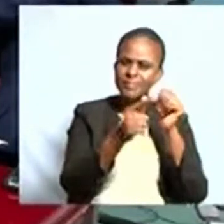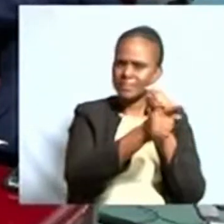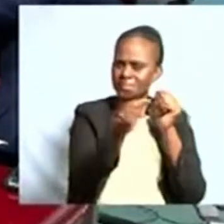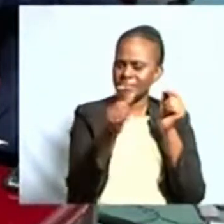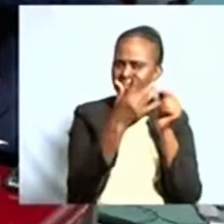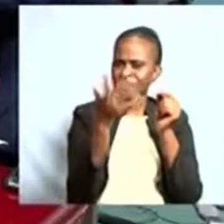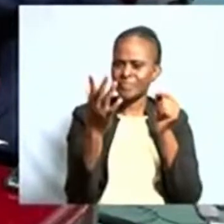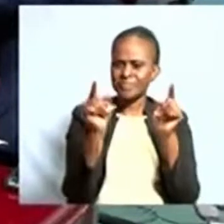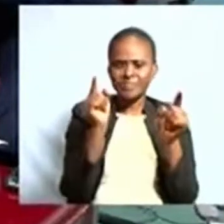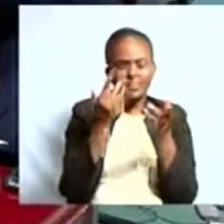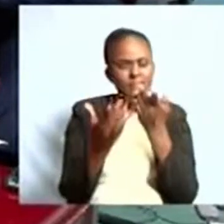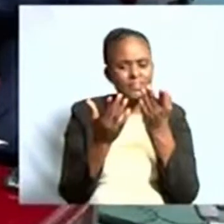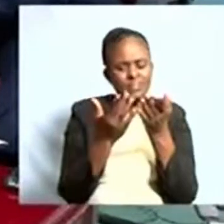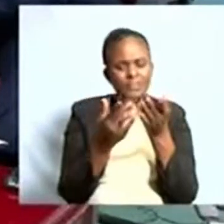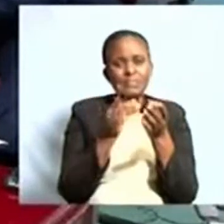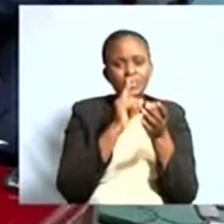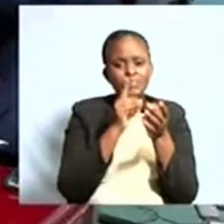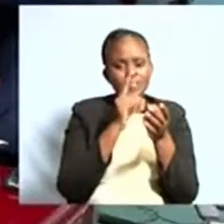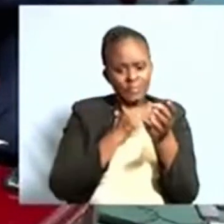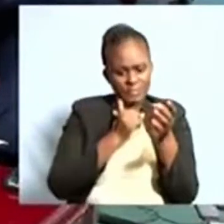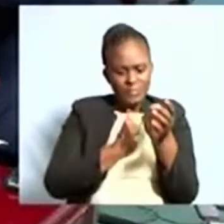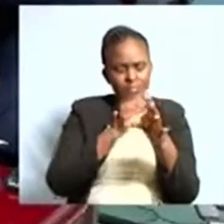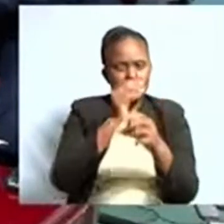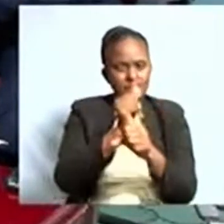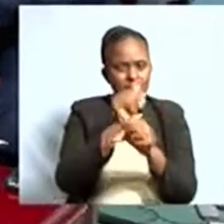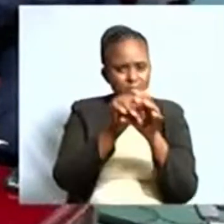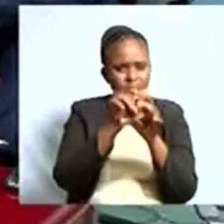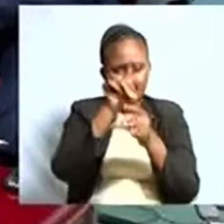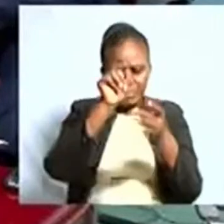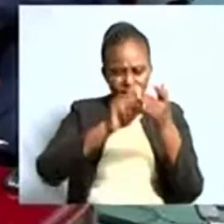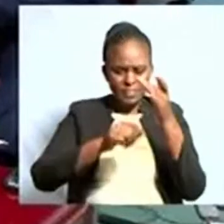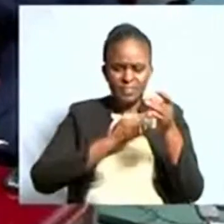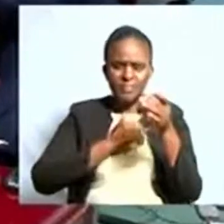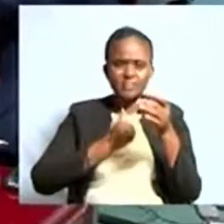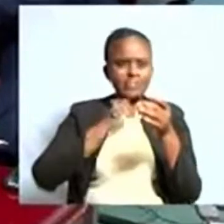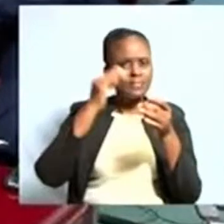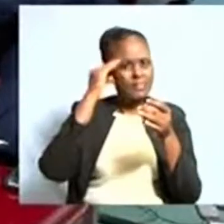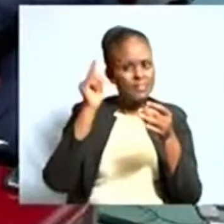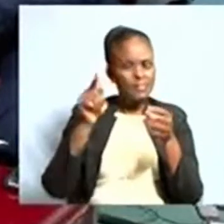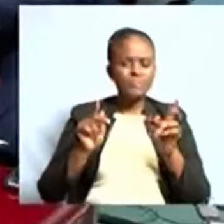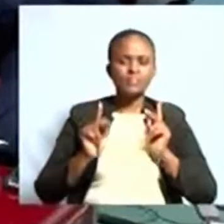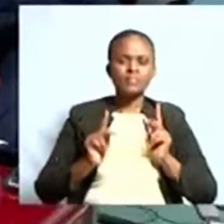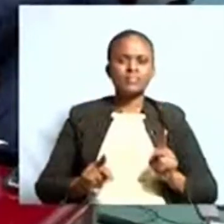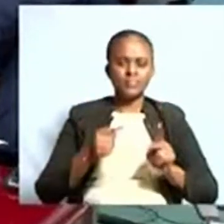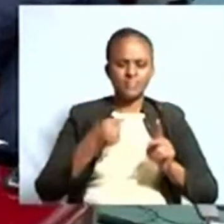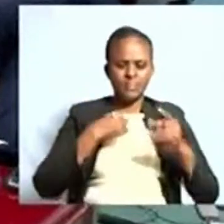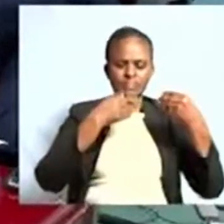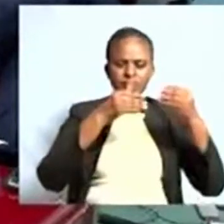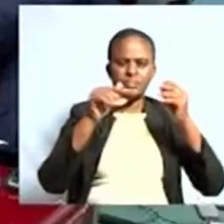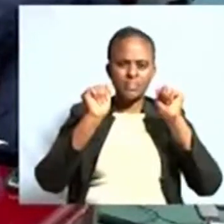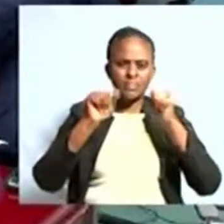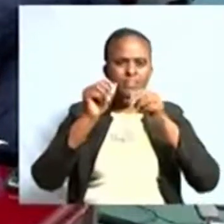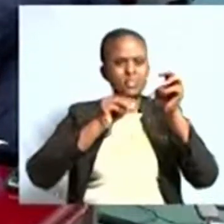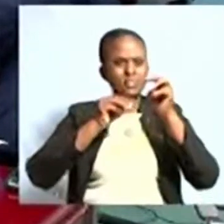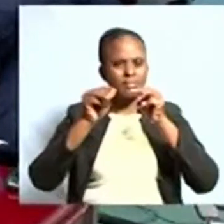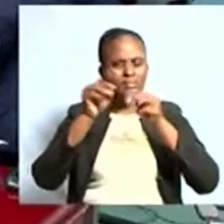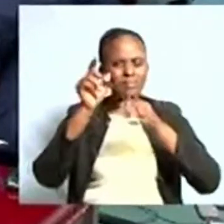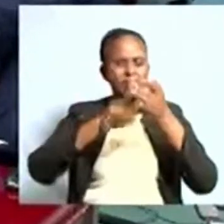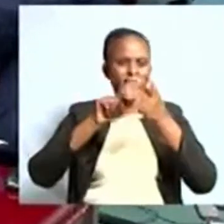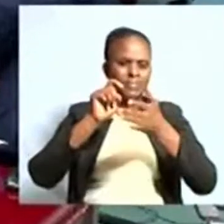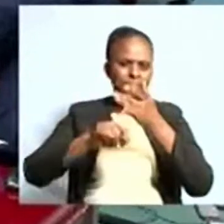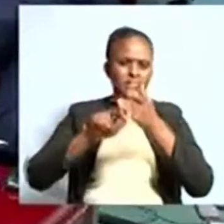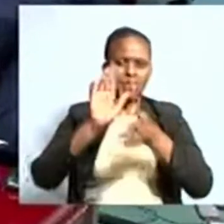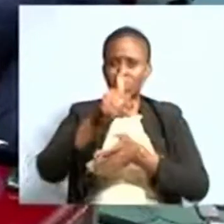going. Maybe I genuinely acquired it at that because I know that the client that I'm selling can afford this price, this Are you